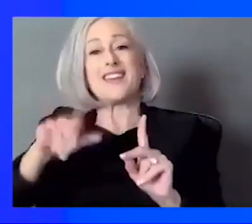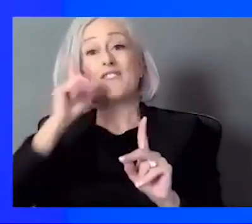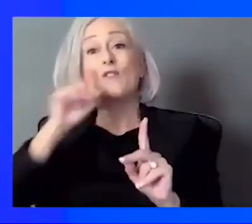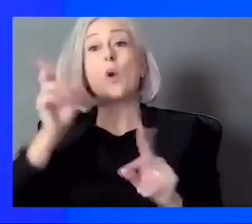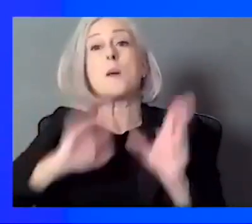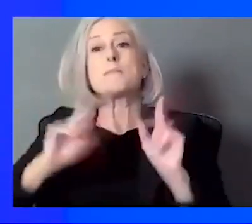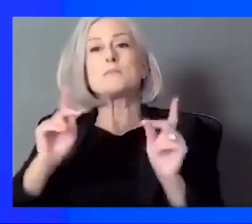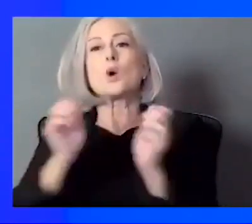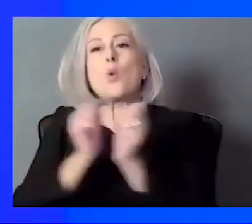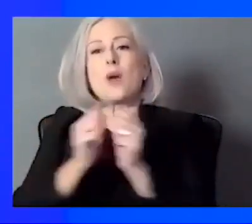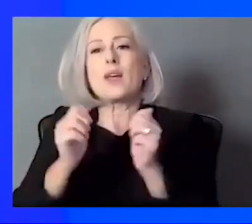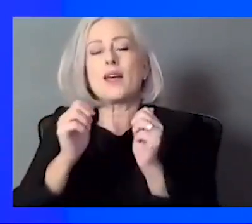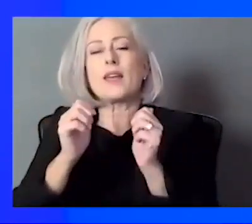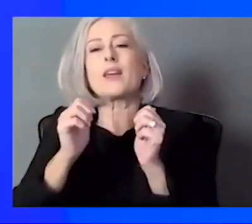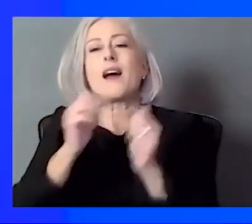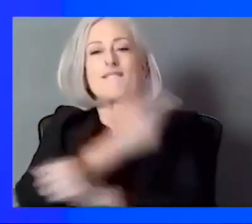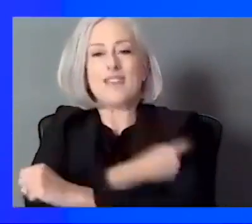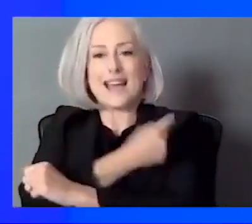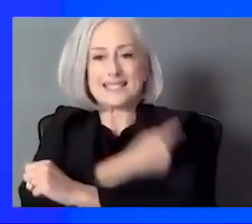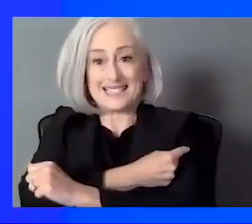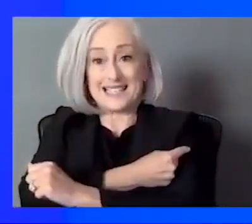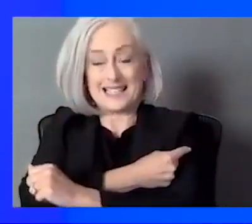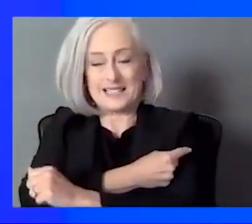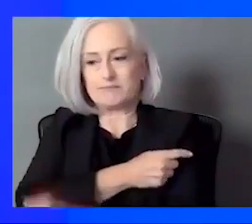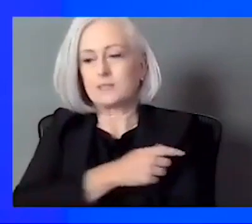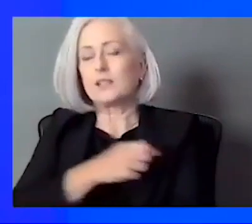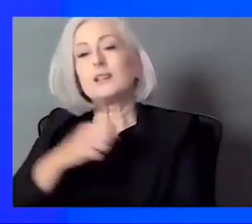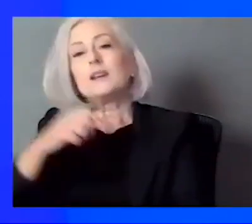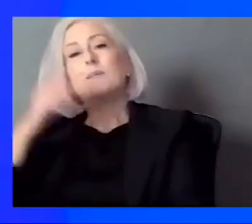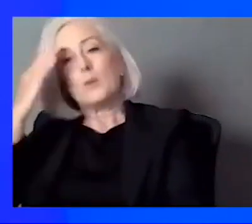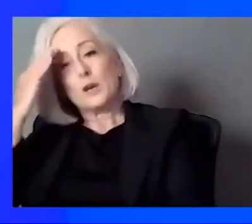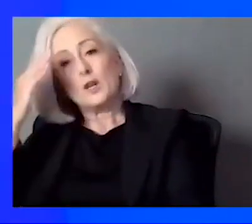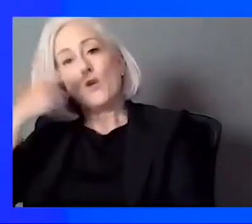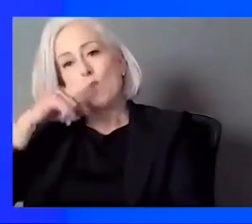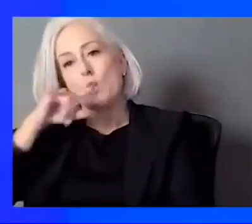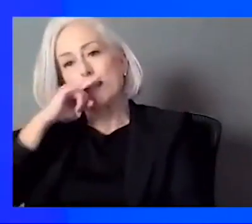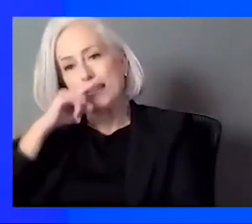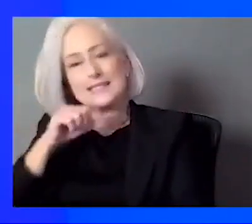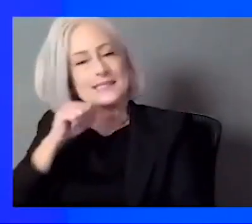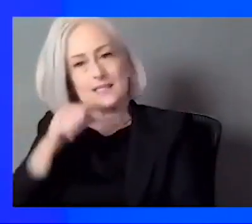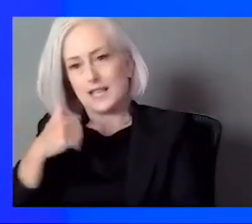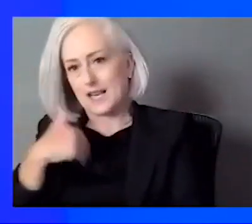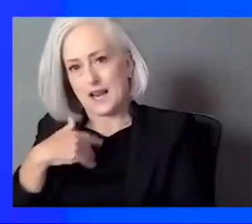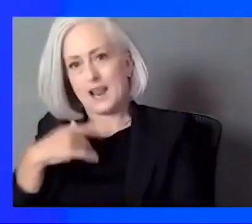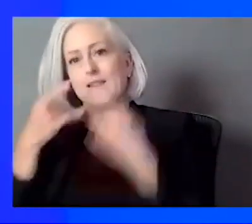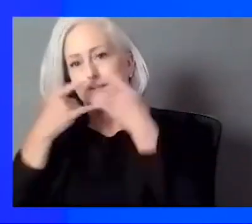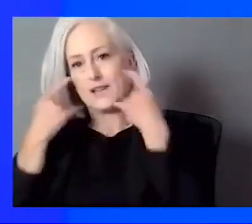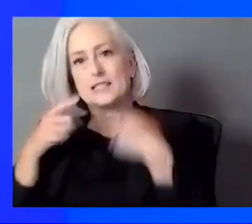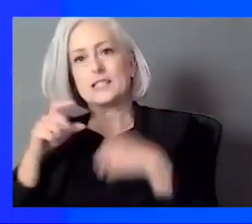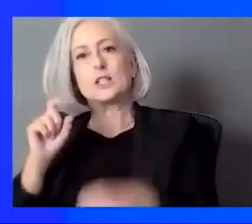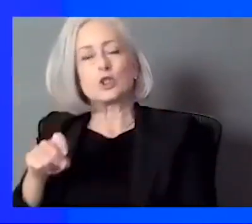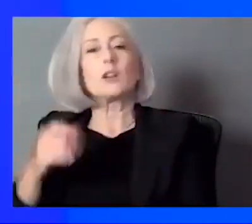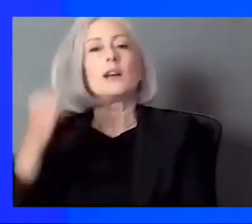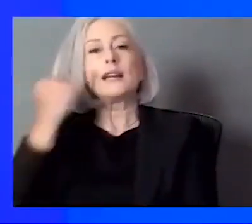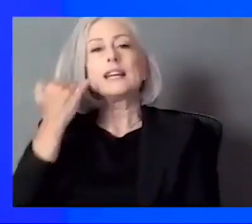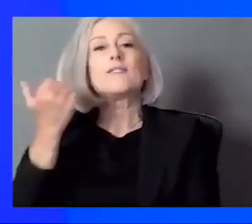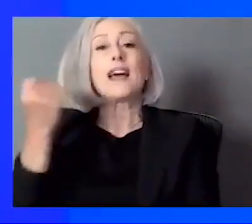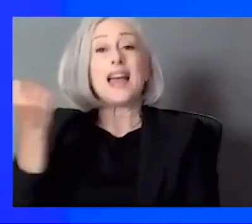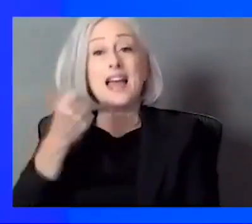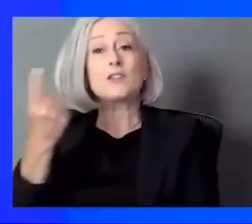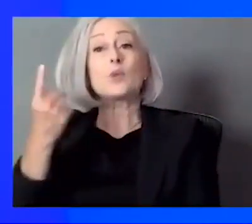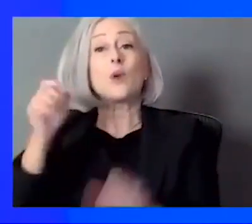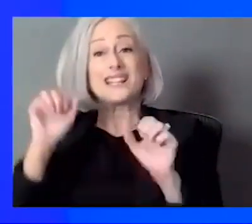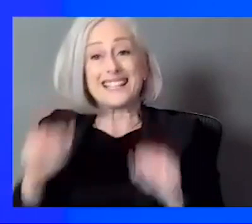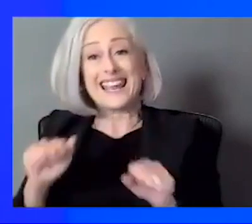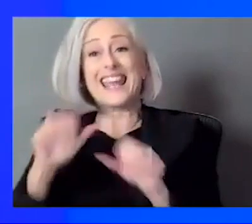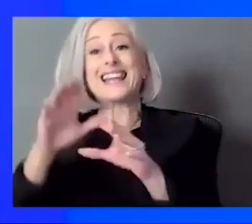aren't vaccinated. The other information that has come out that is really positive is that if everybody who is eligible for vaccination in the household is